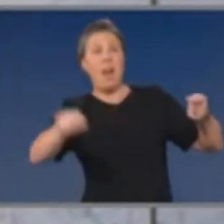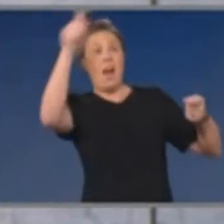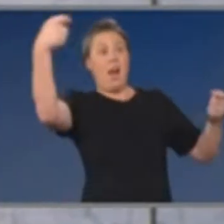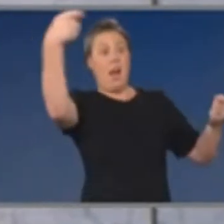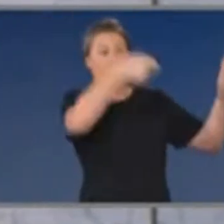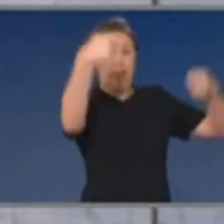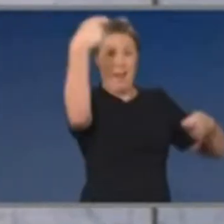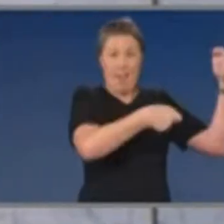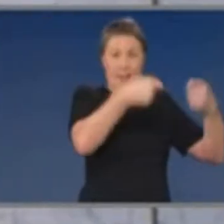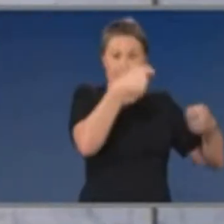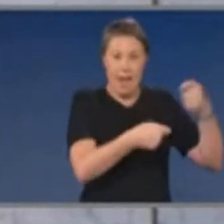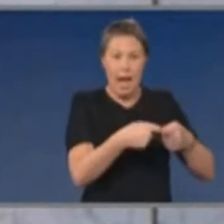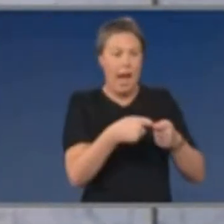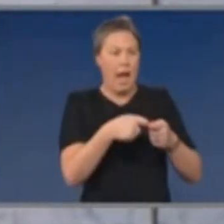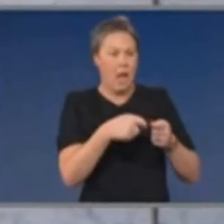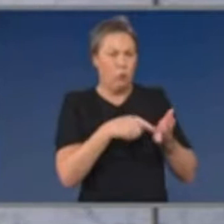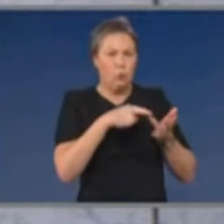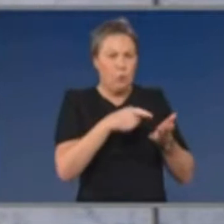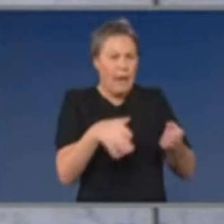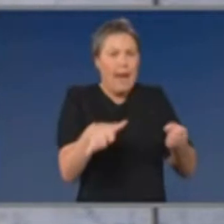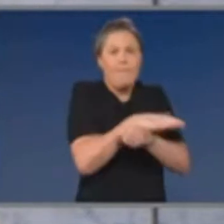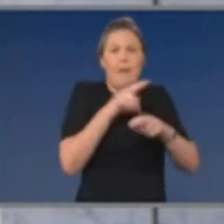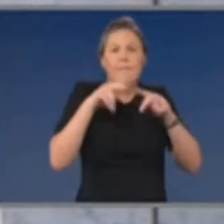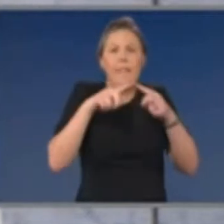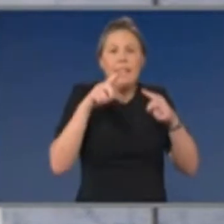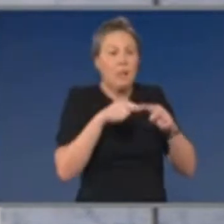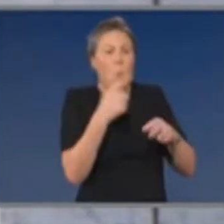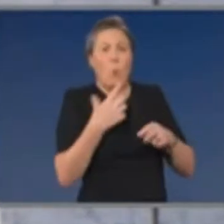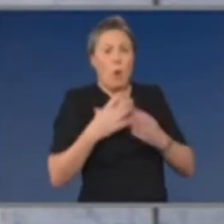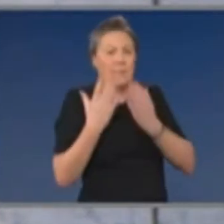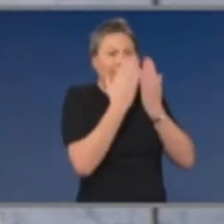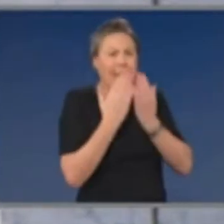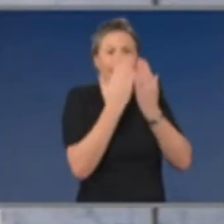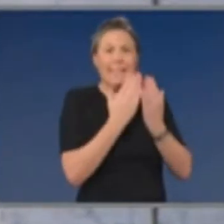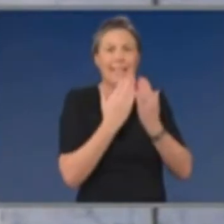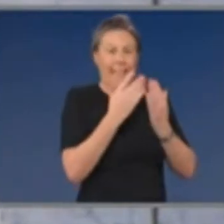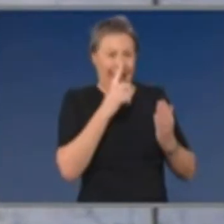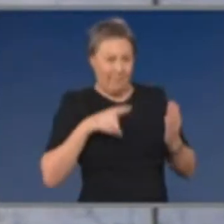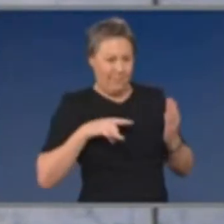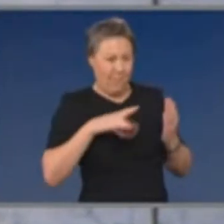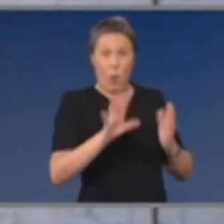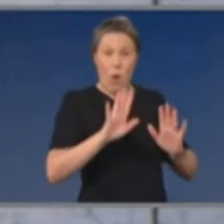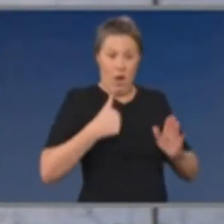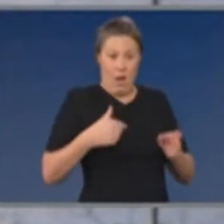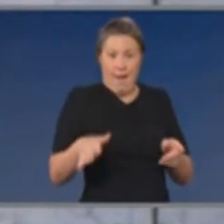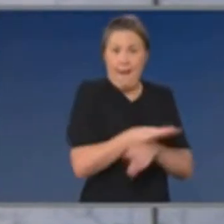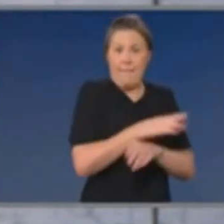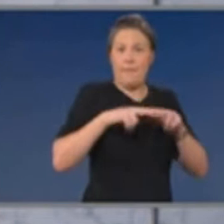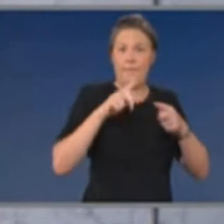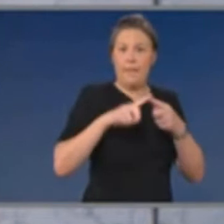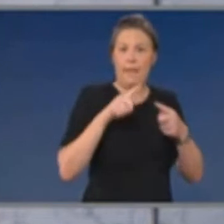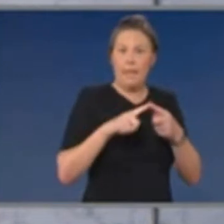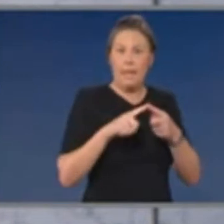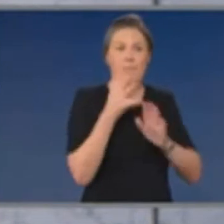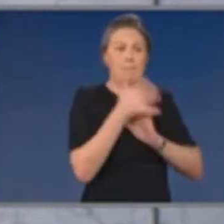training in areas of real demand. I am now working constructively, as I have done now since the election, with